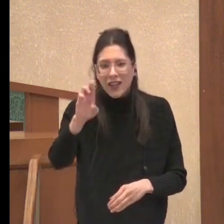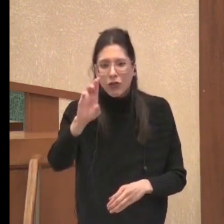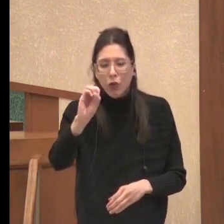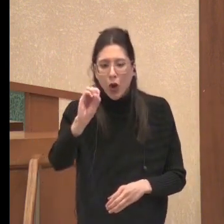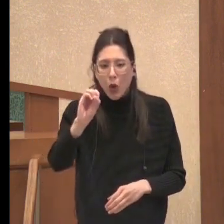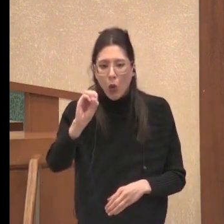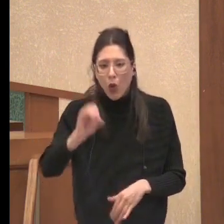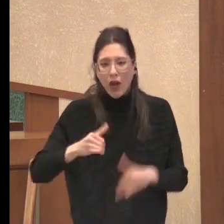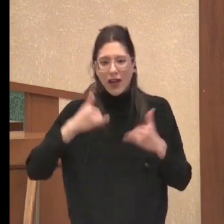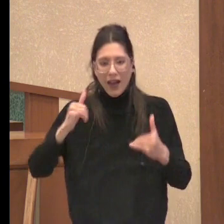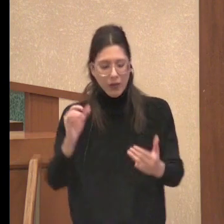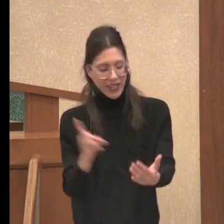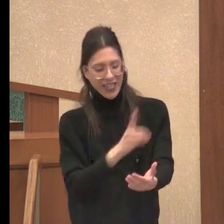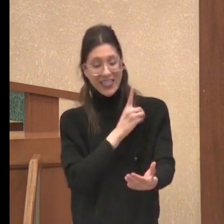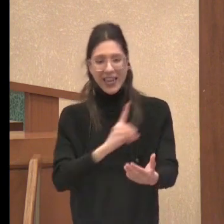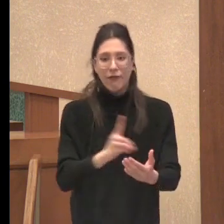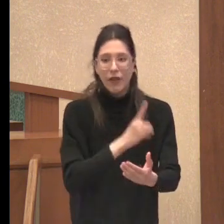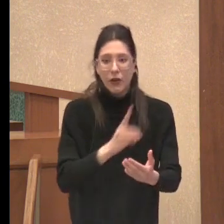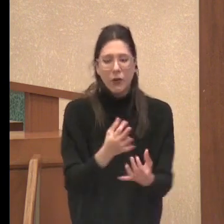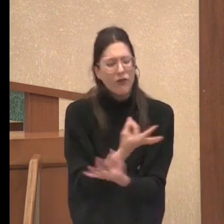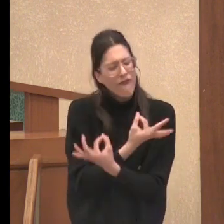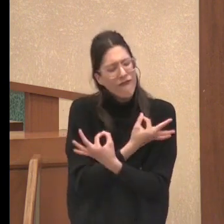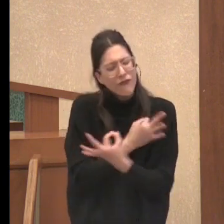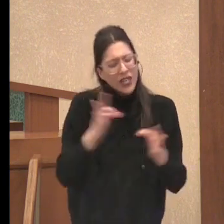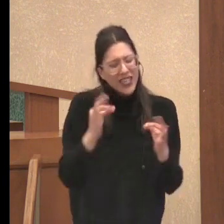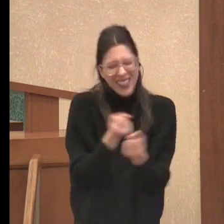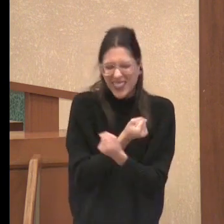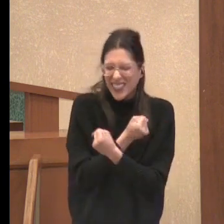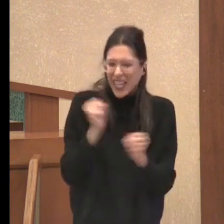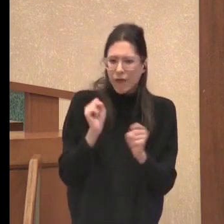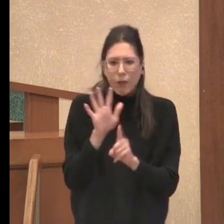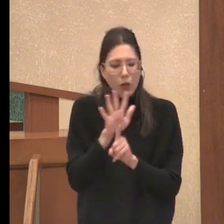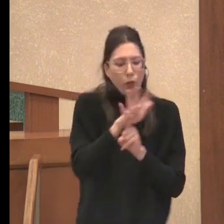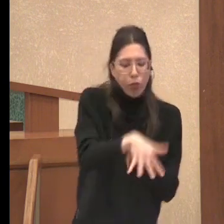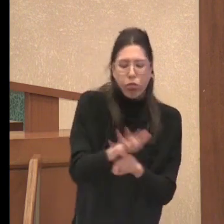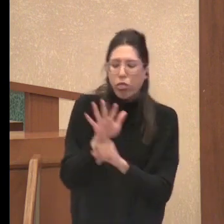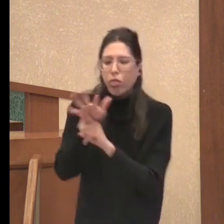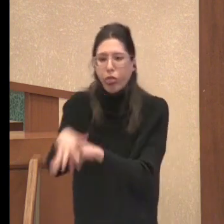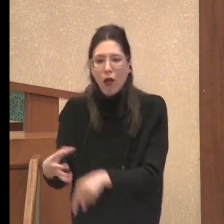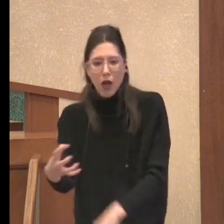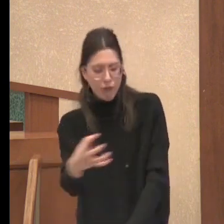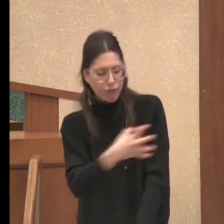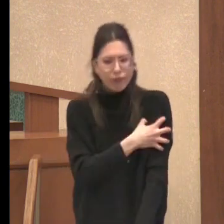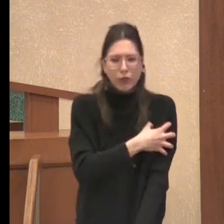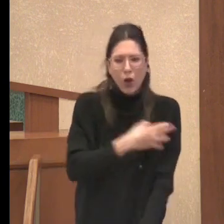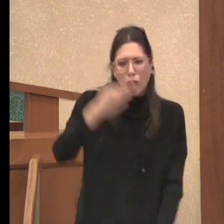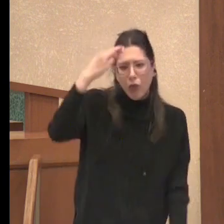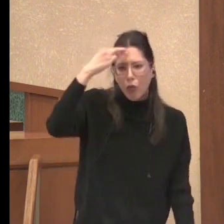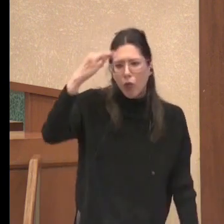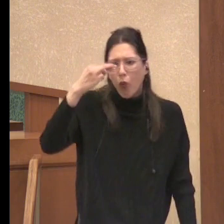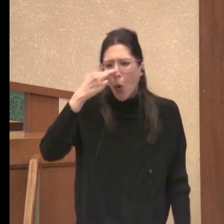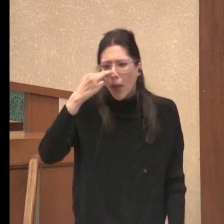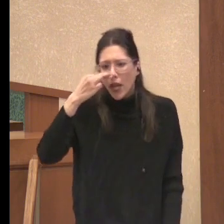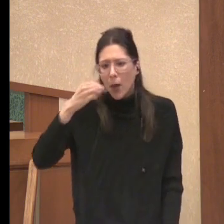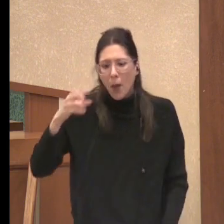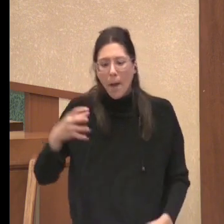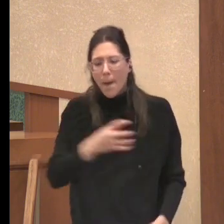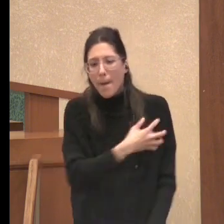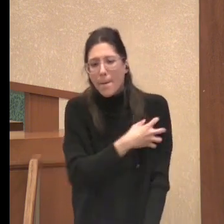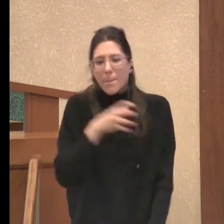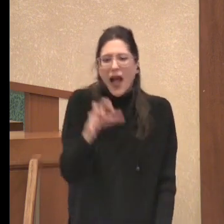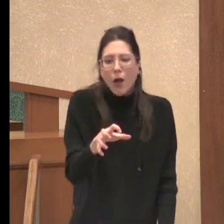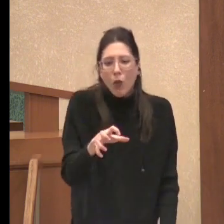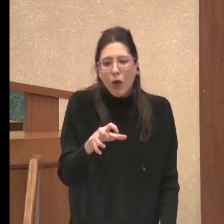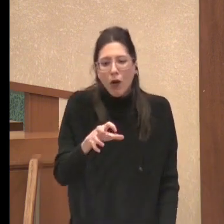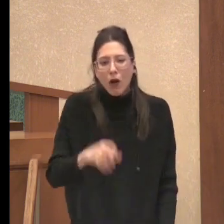modern-day David who could free them from the oppressive power of the Roman Empire and restore